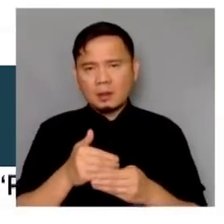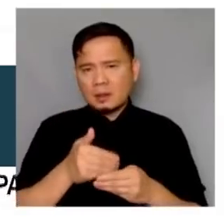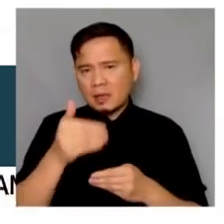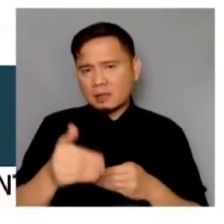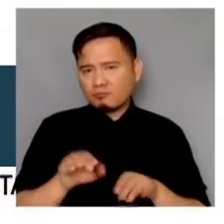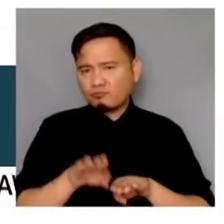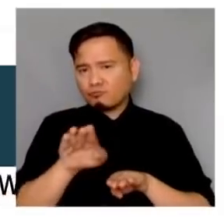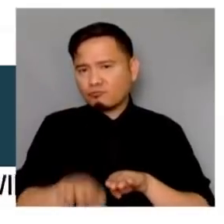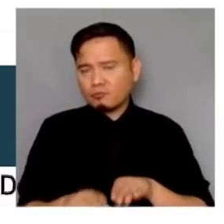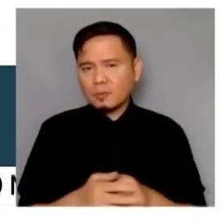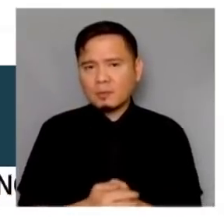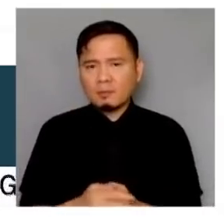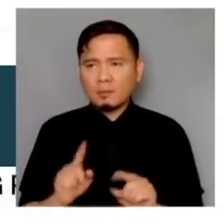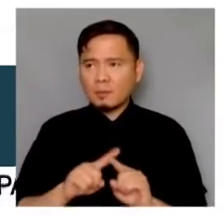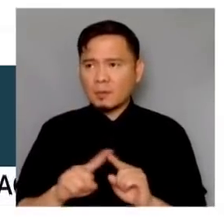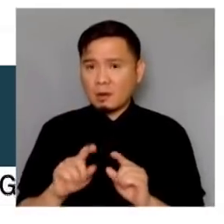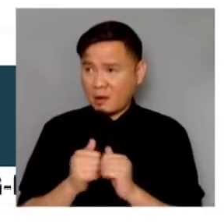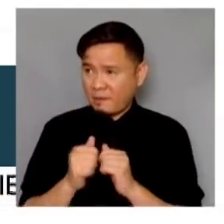is the turnaround here?